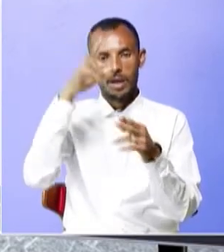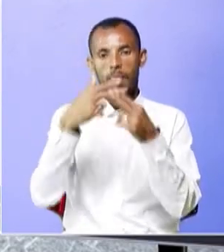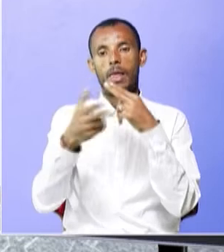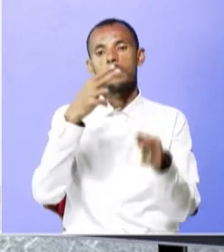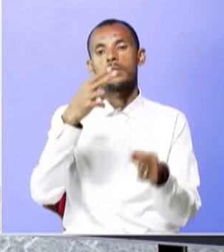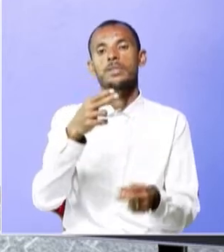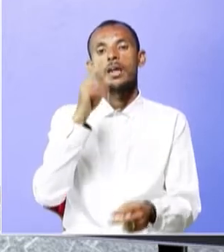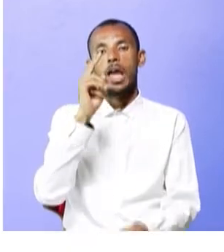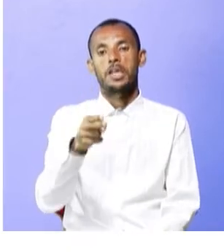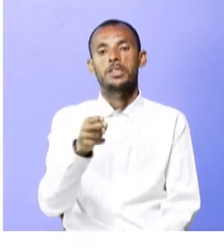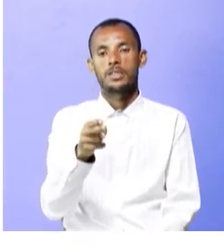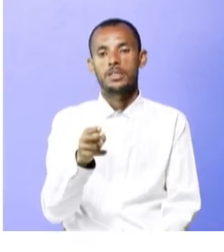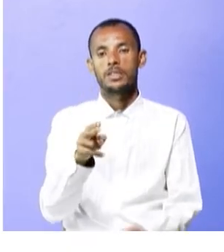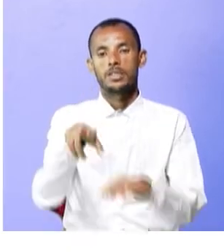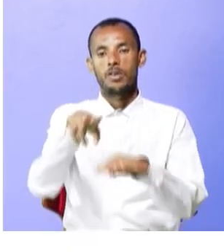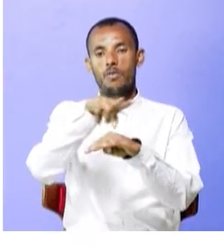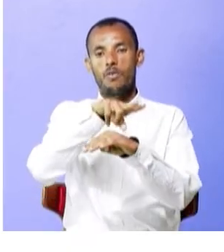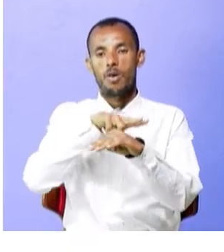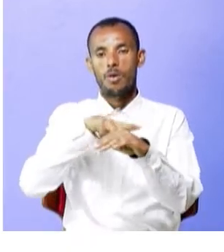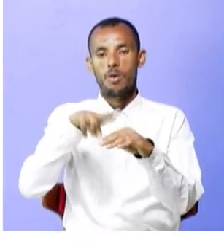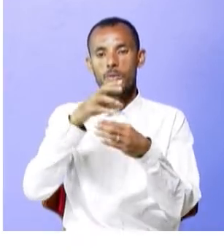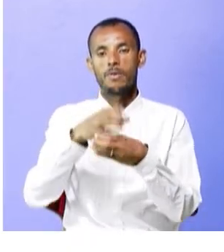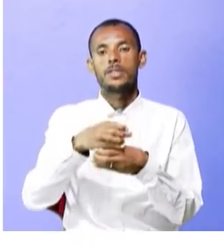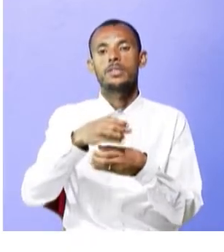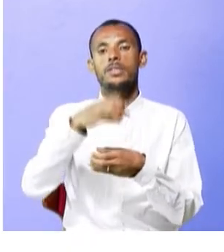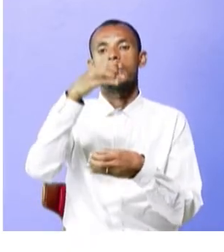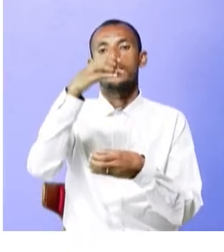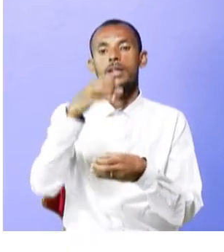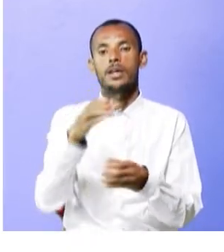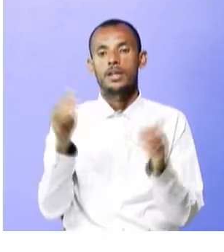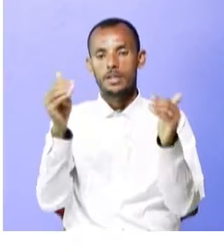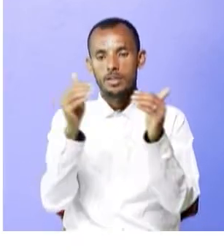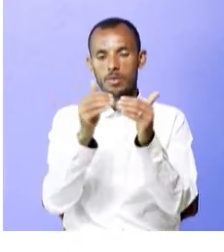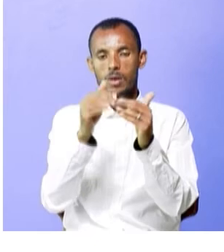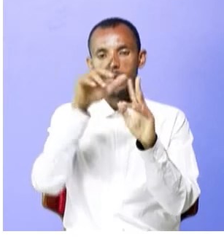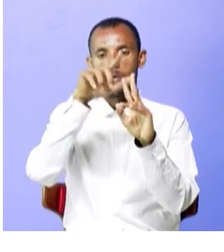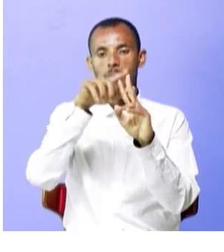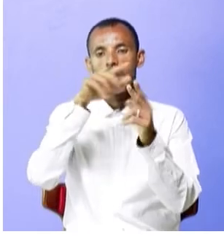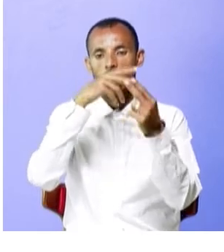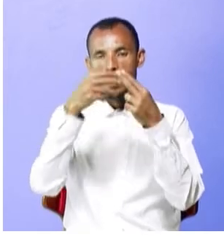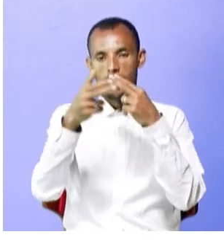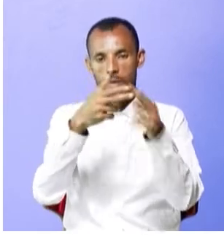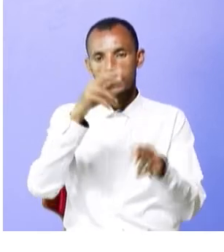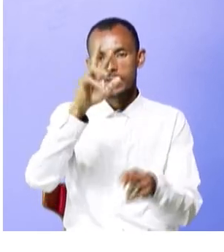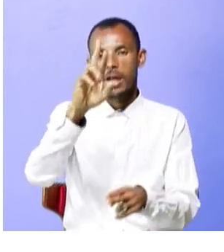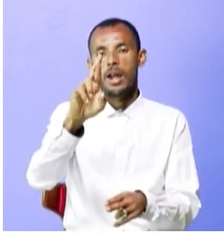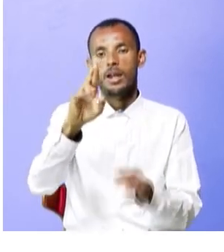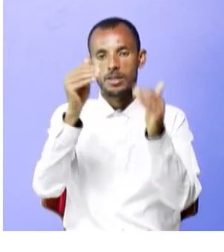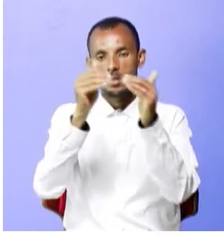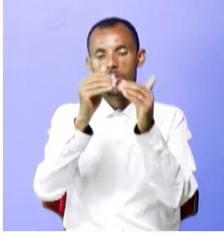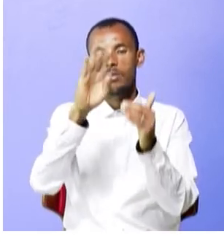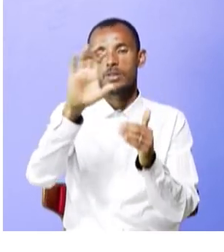h. So the volume of the cylinder becomes pi times r is